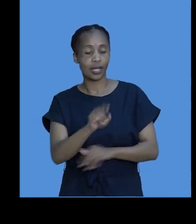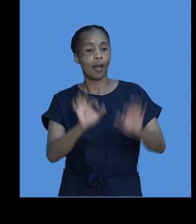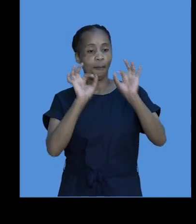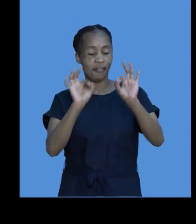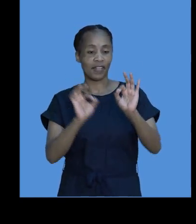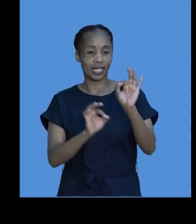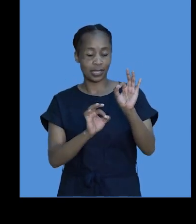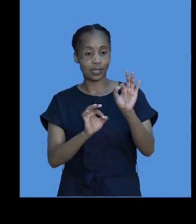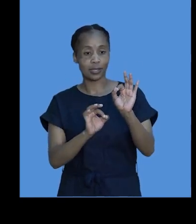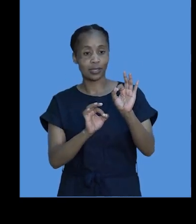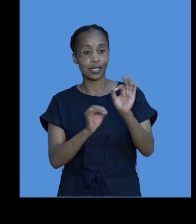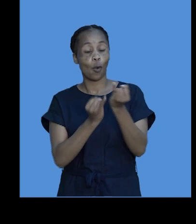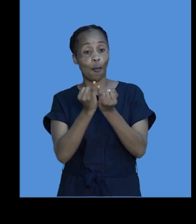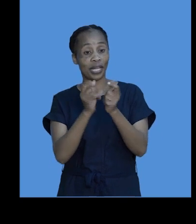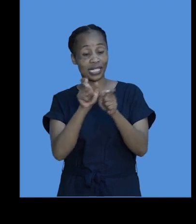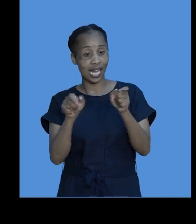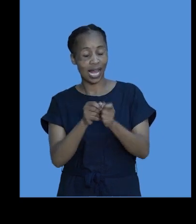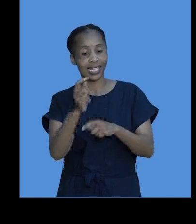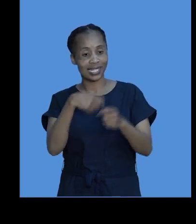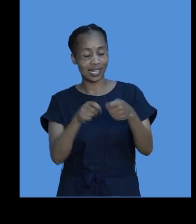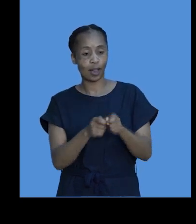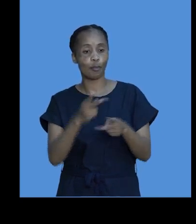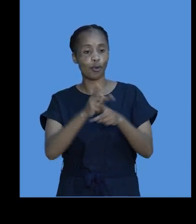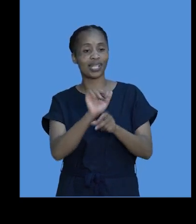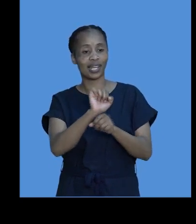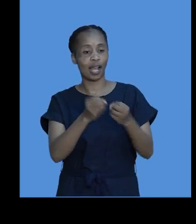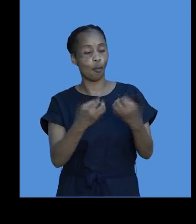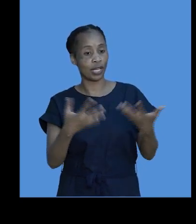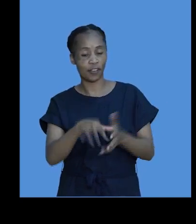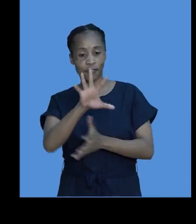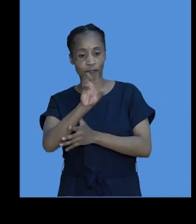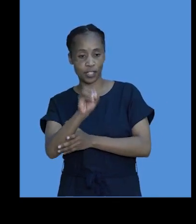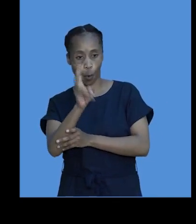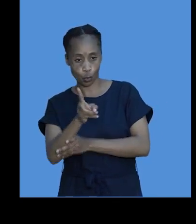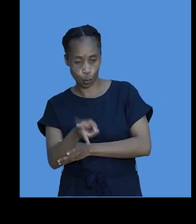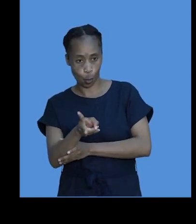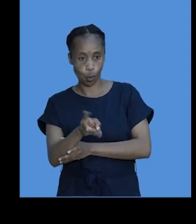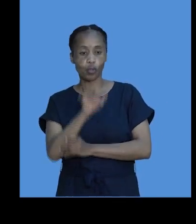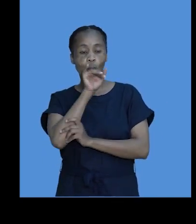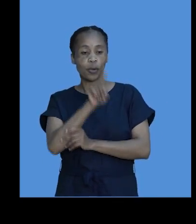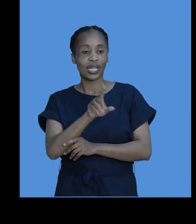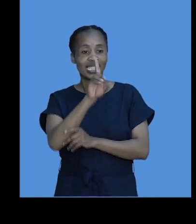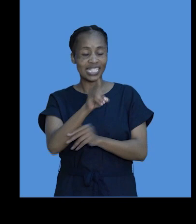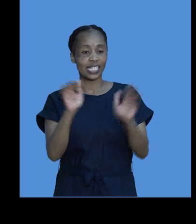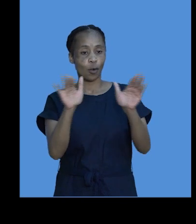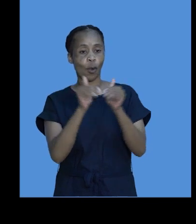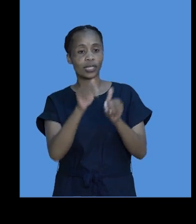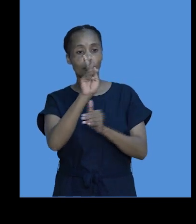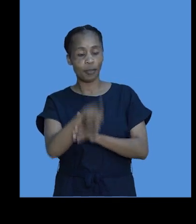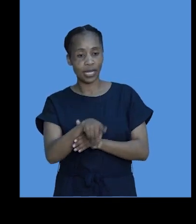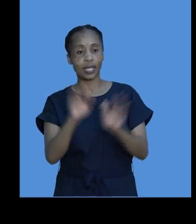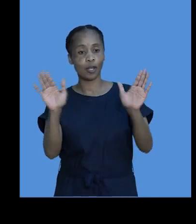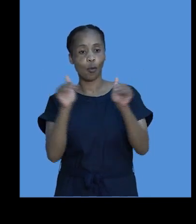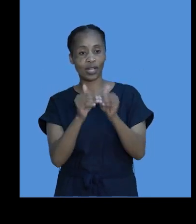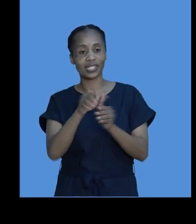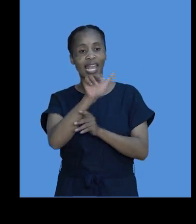50 there, which means that this perfect competitor was selling its products at 50 as well there. So our